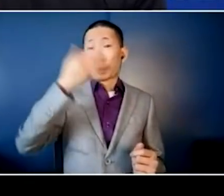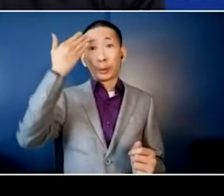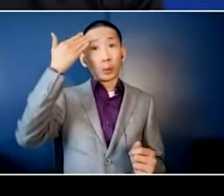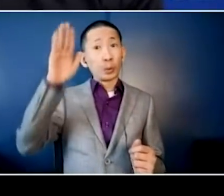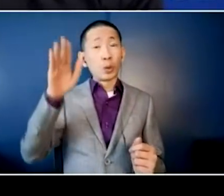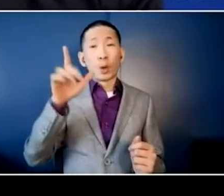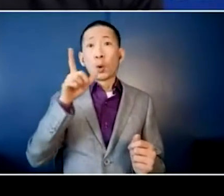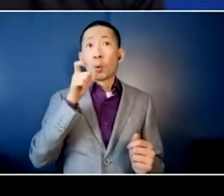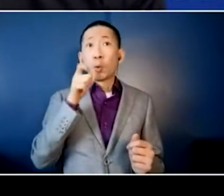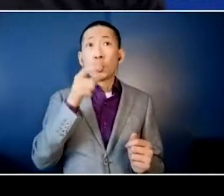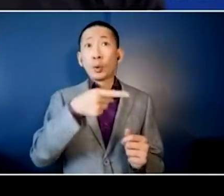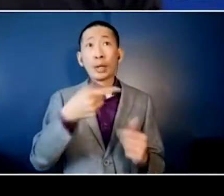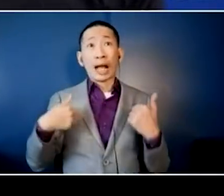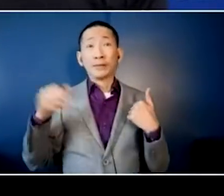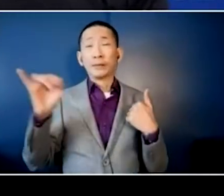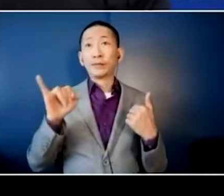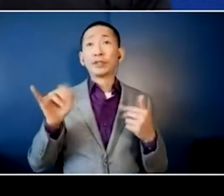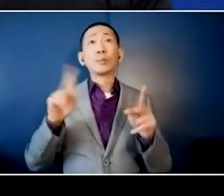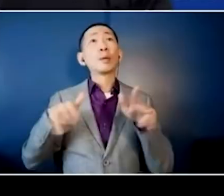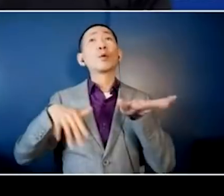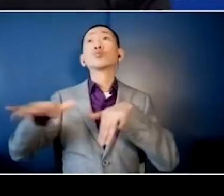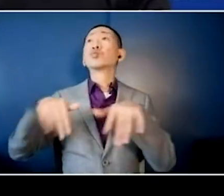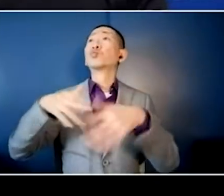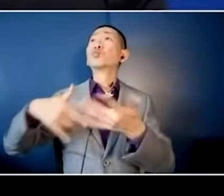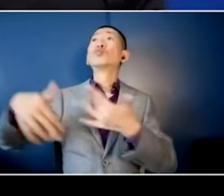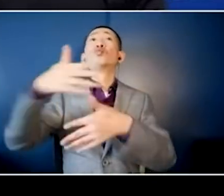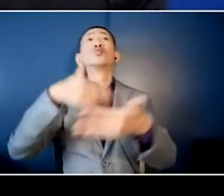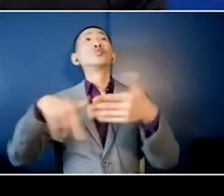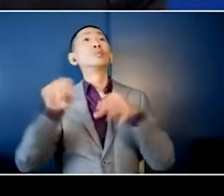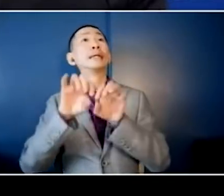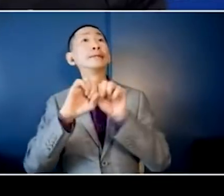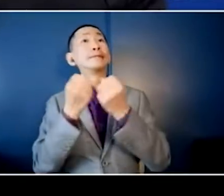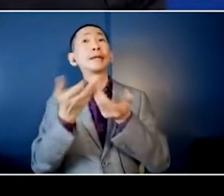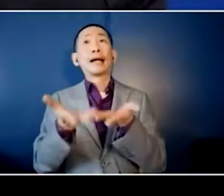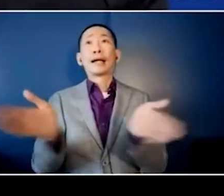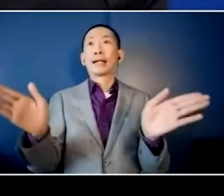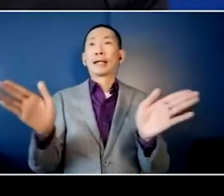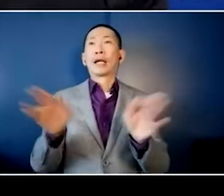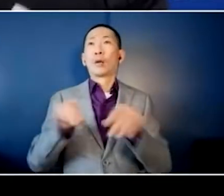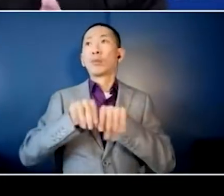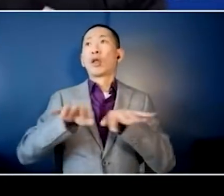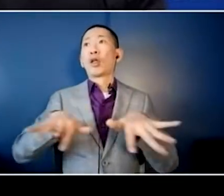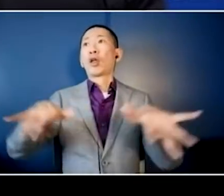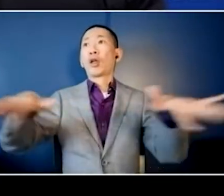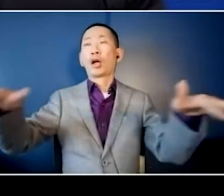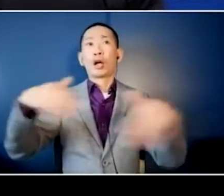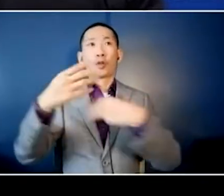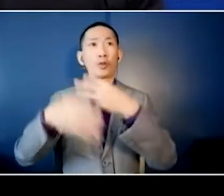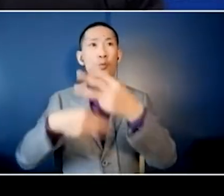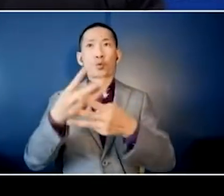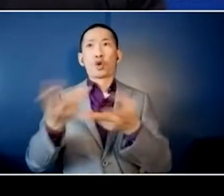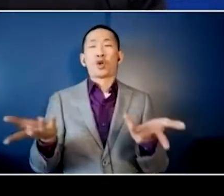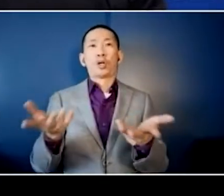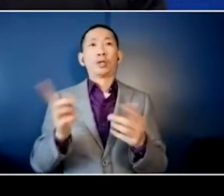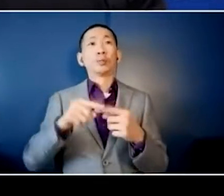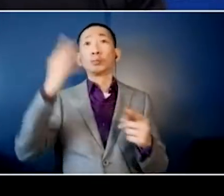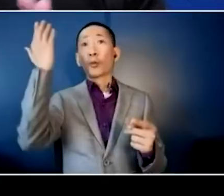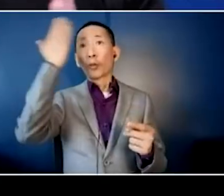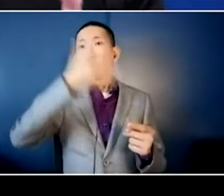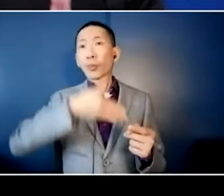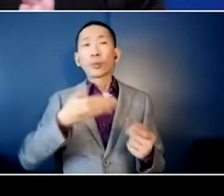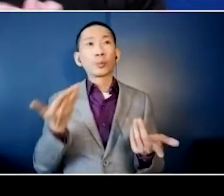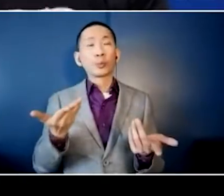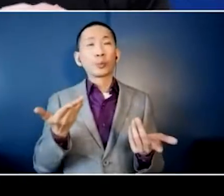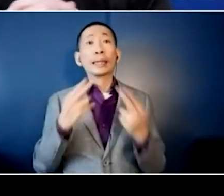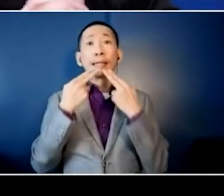you have so many people walking around in society who are infected, who feel perfectly well, who are inadvertently and